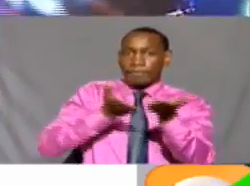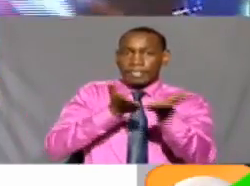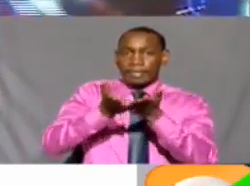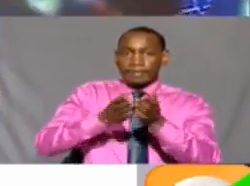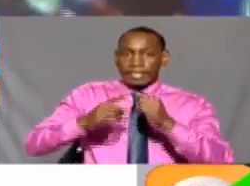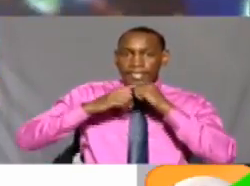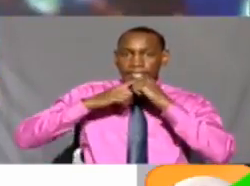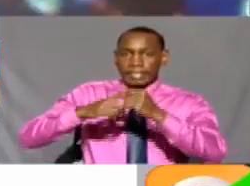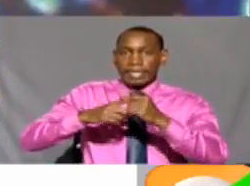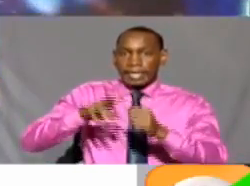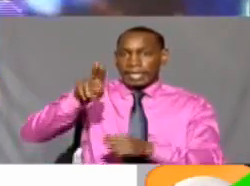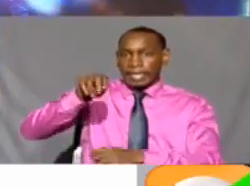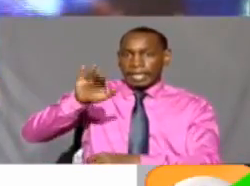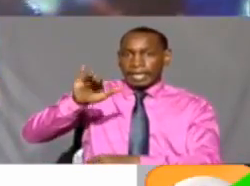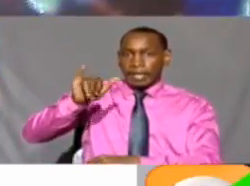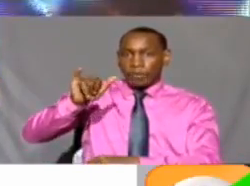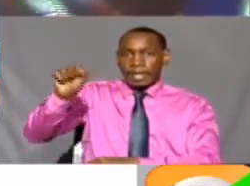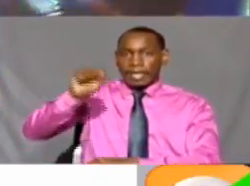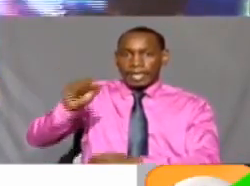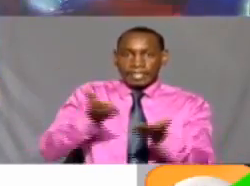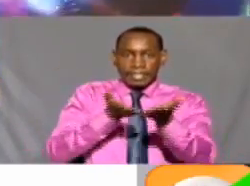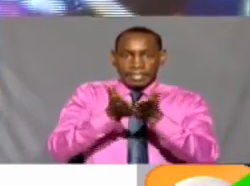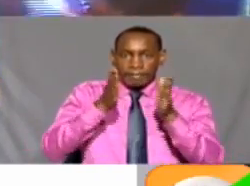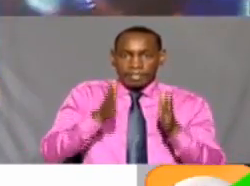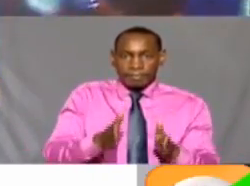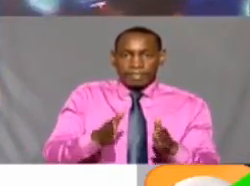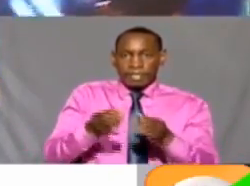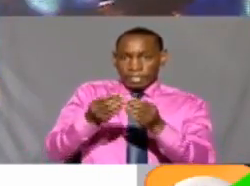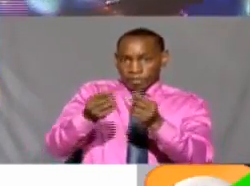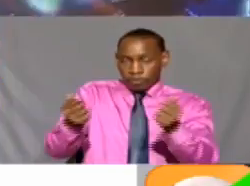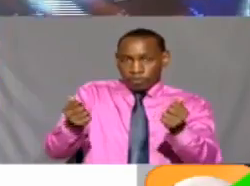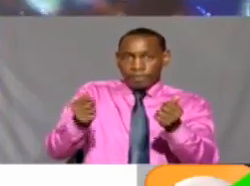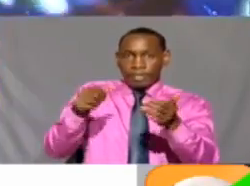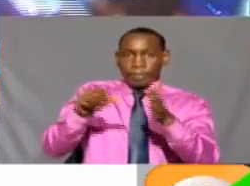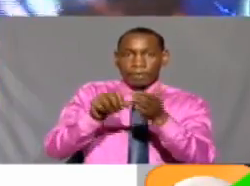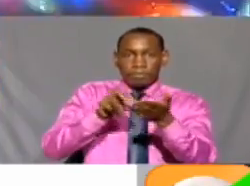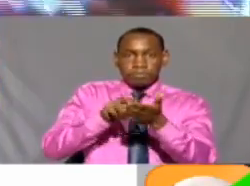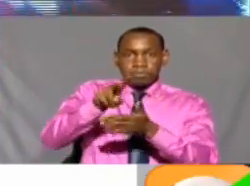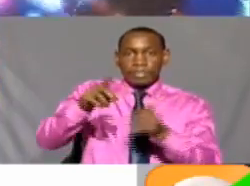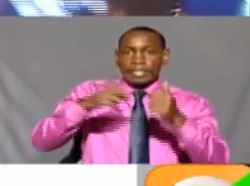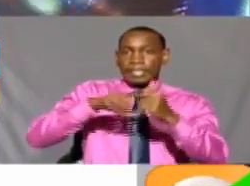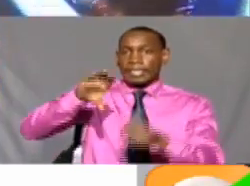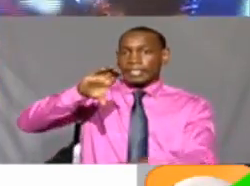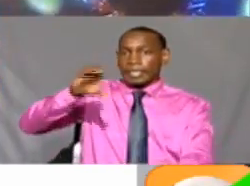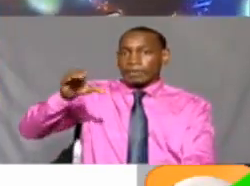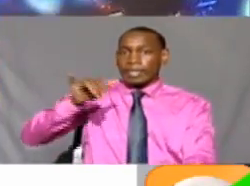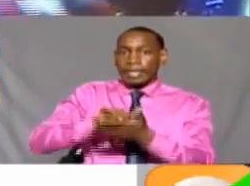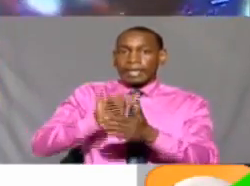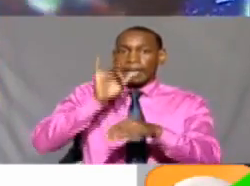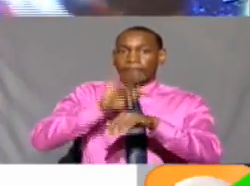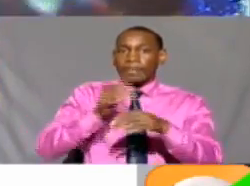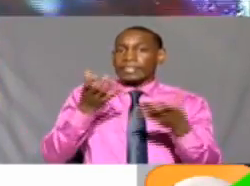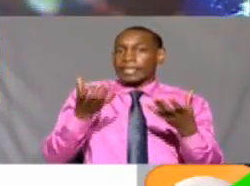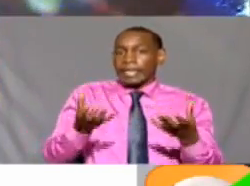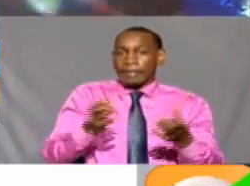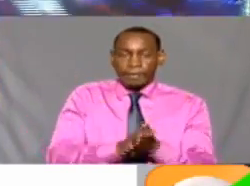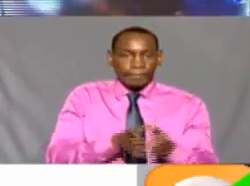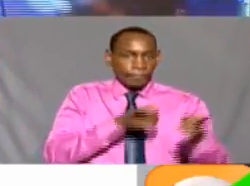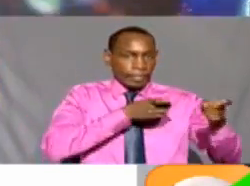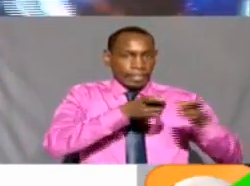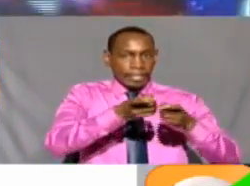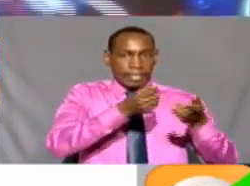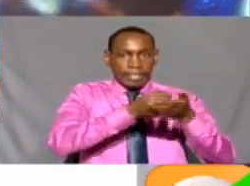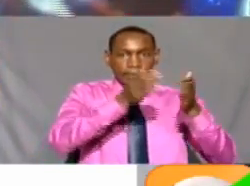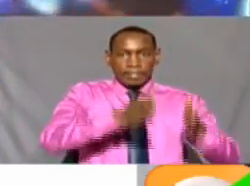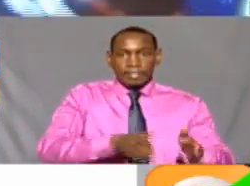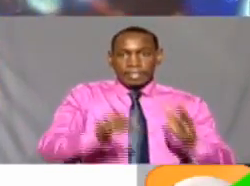600 NYS servicemen and women in dealing with the pest in 6 counties that have been hardest hit. The administrative